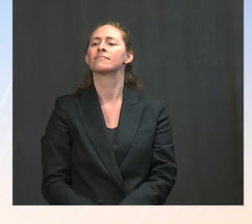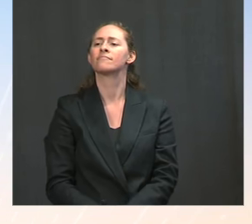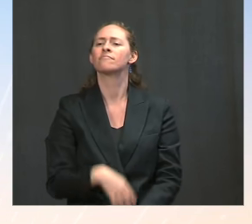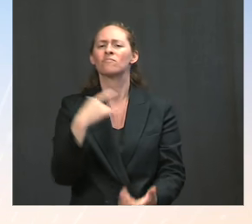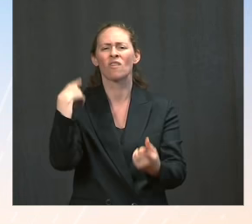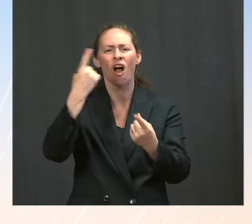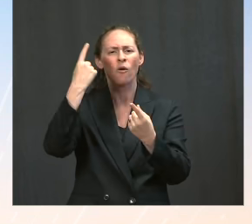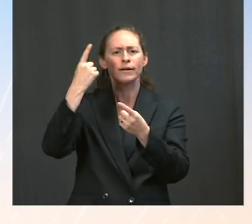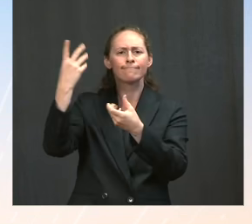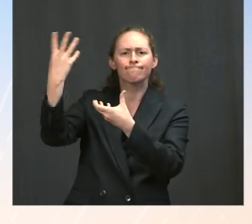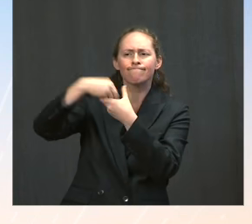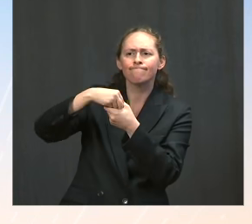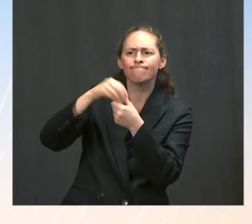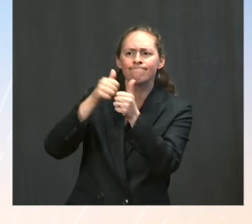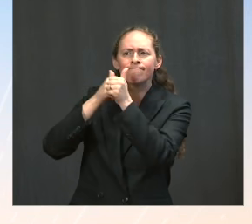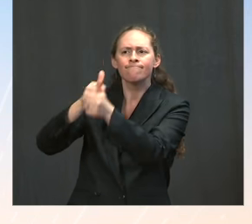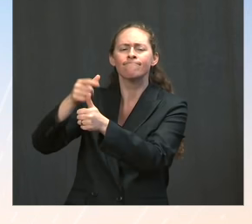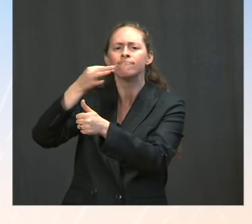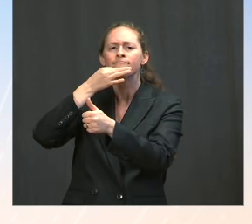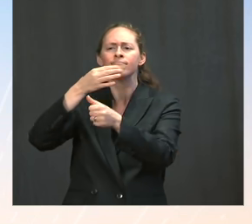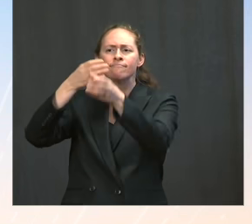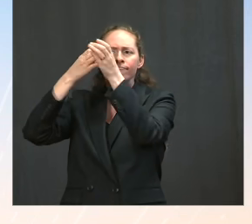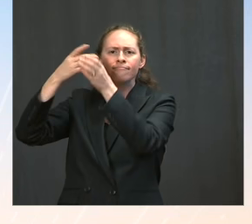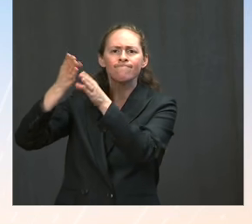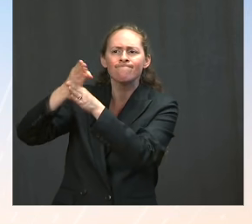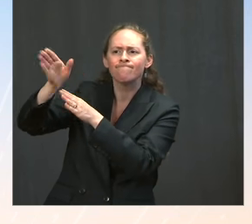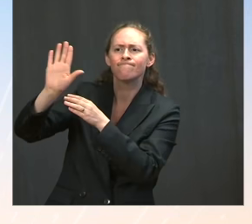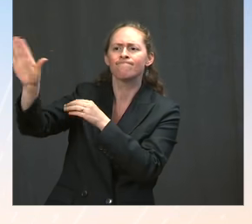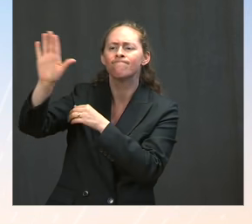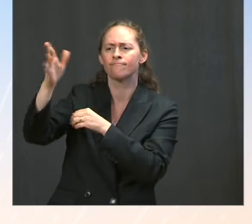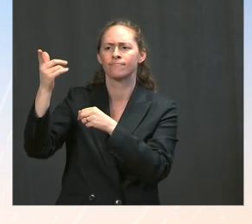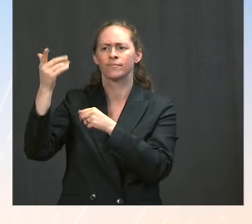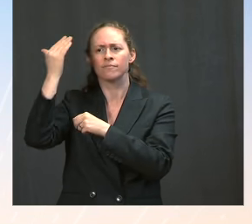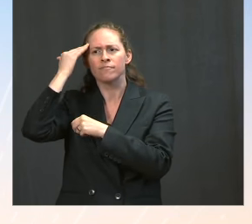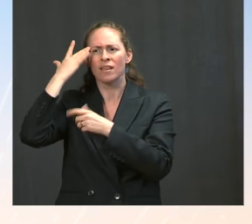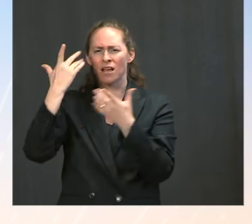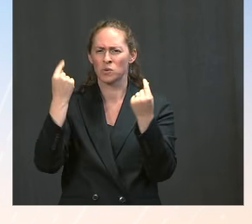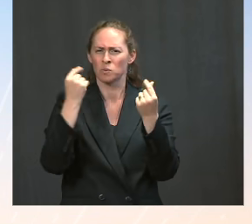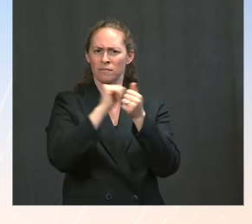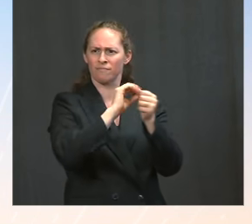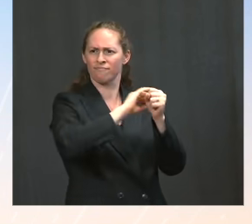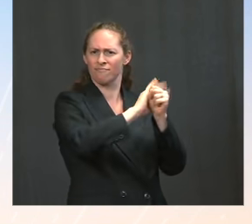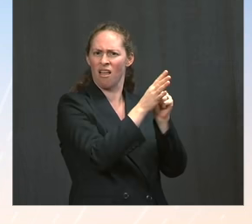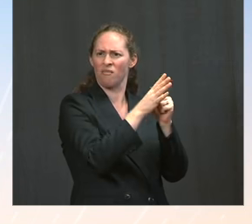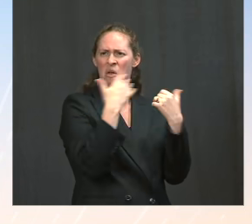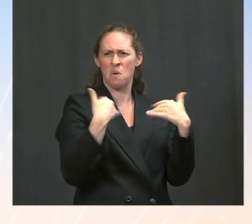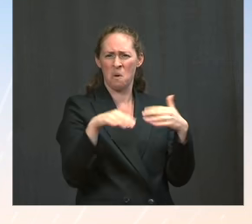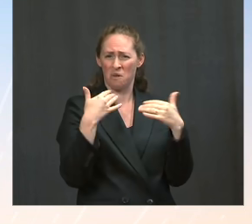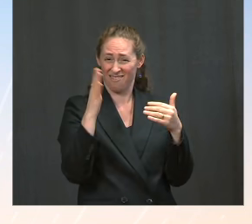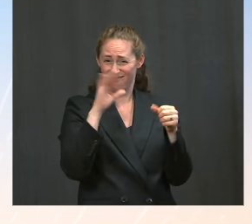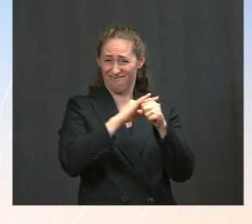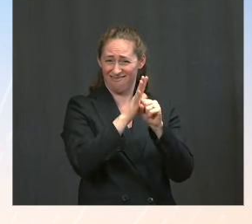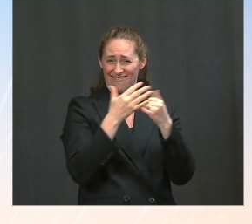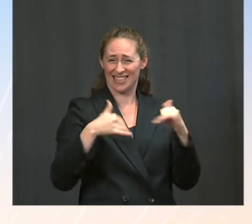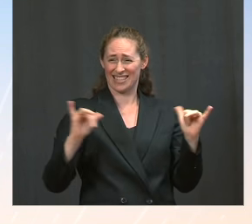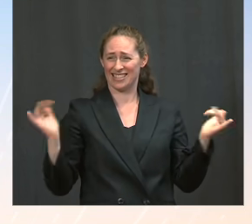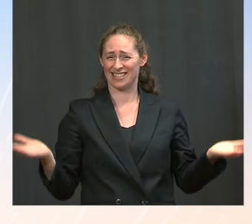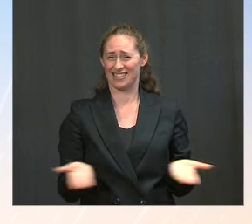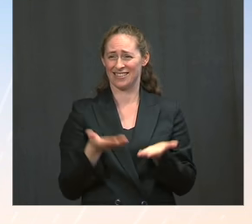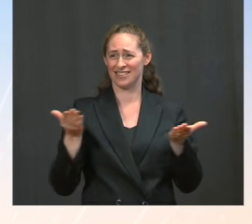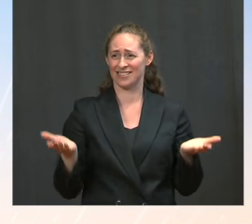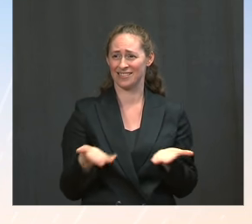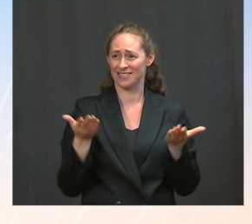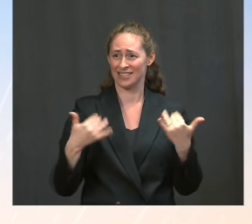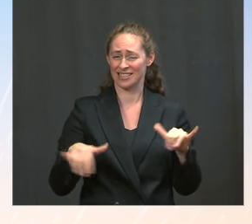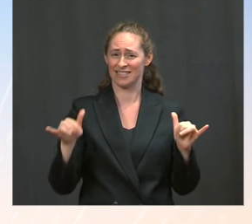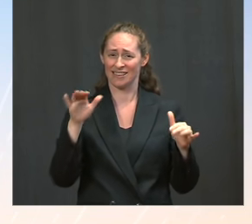to attack the virus. And we've never said that battle is over. It's still ongoing. It would be more concerning, or should be more concerning, to all